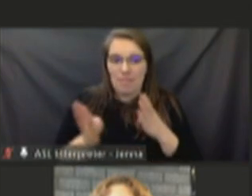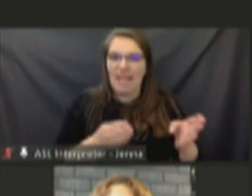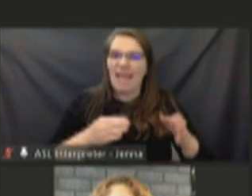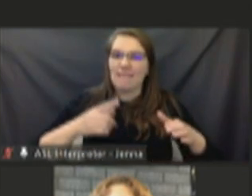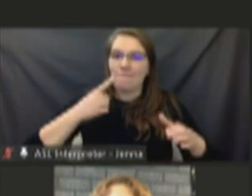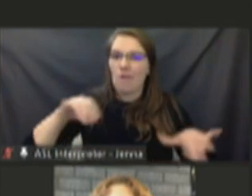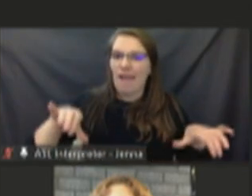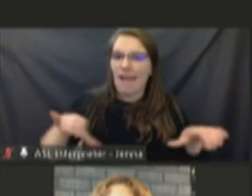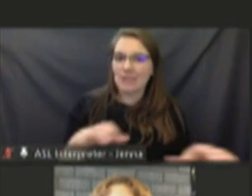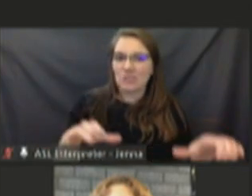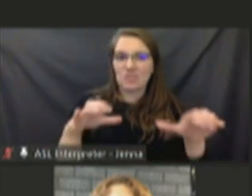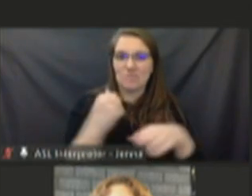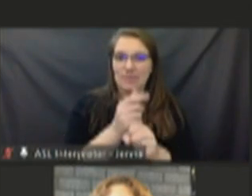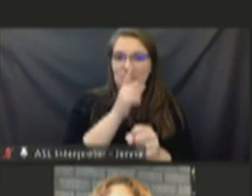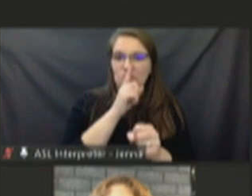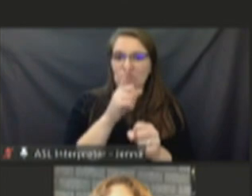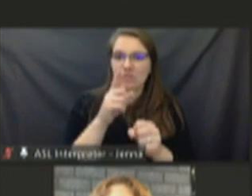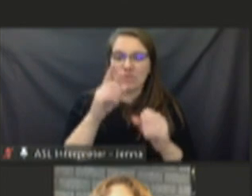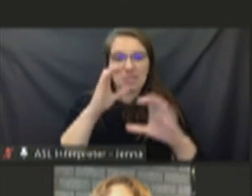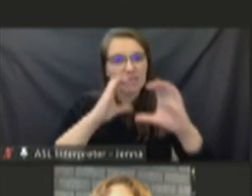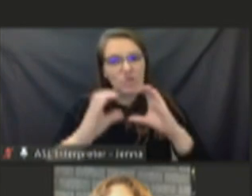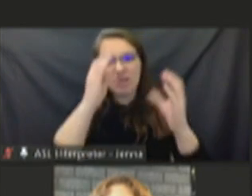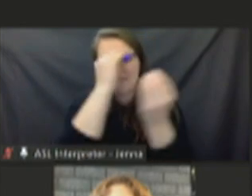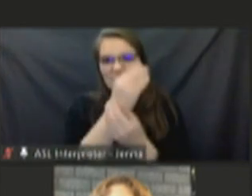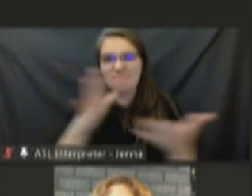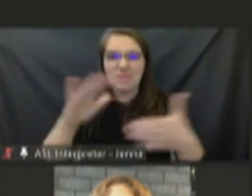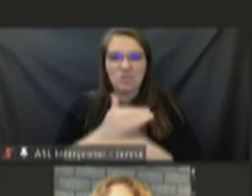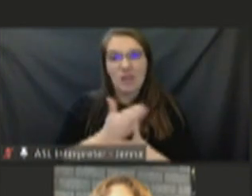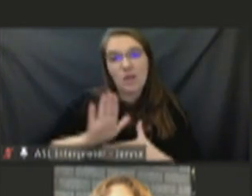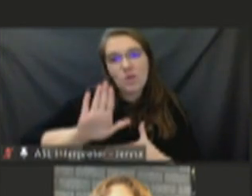the work you're currently doing is.